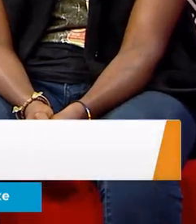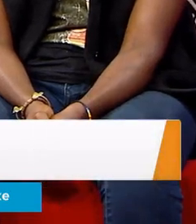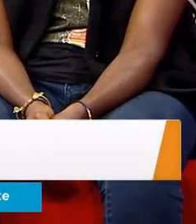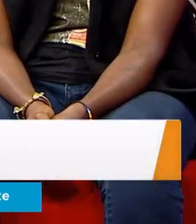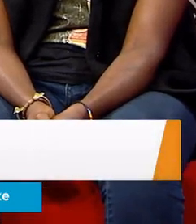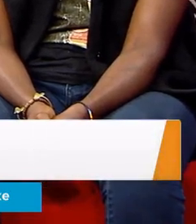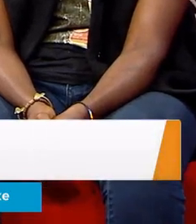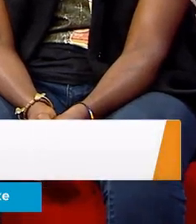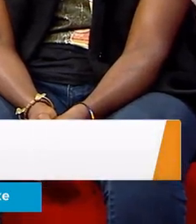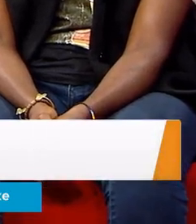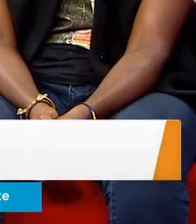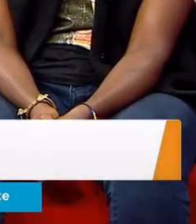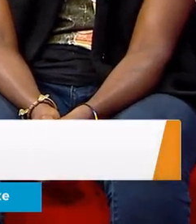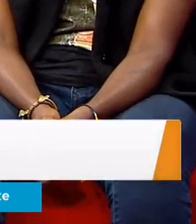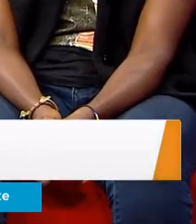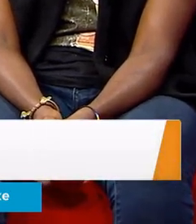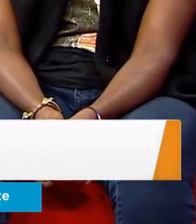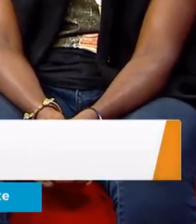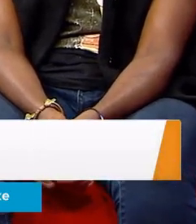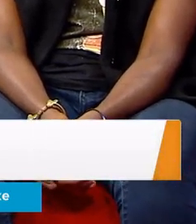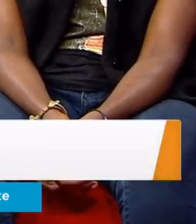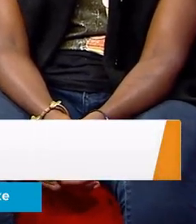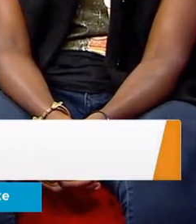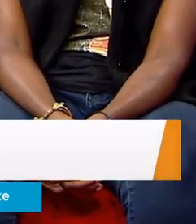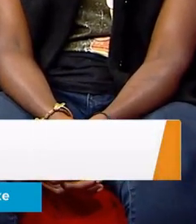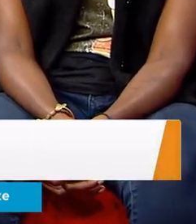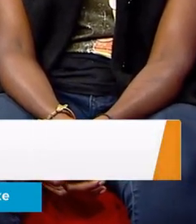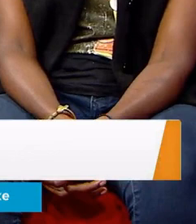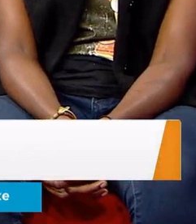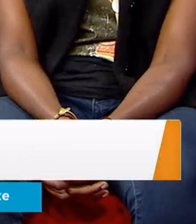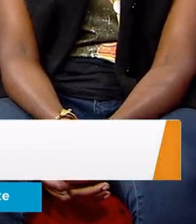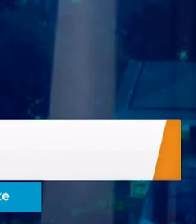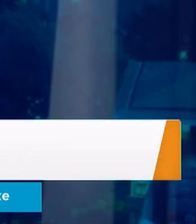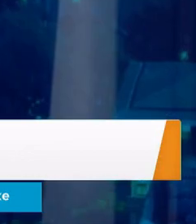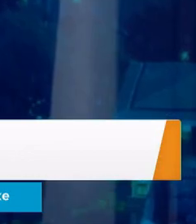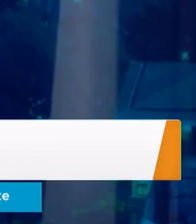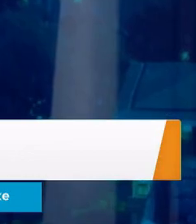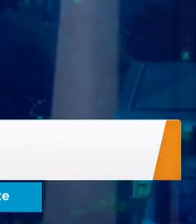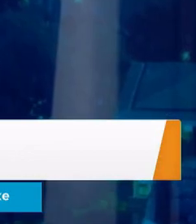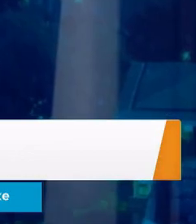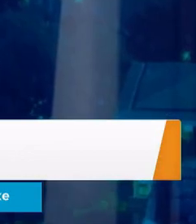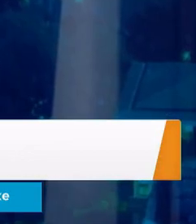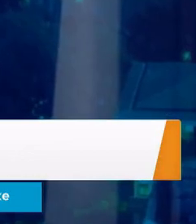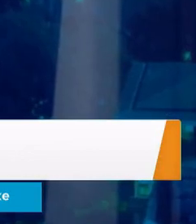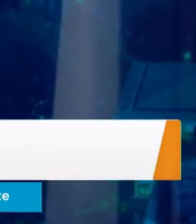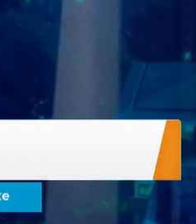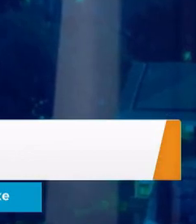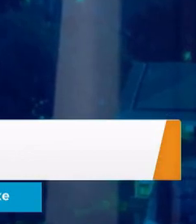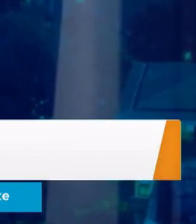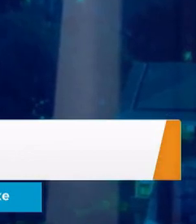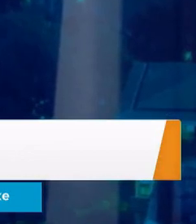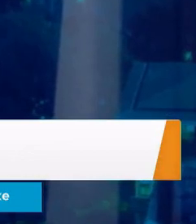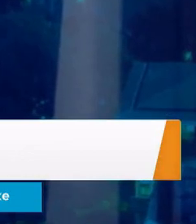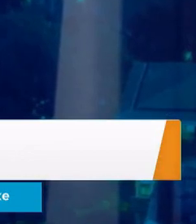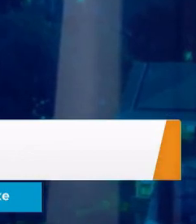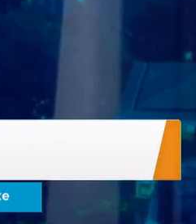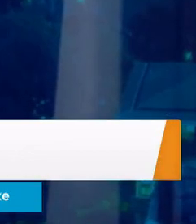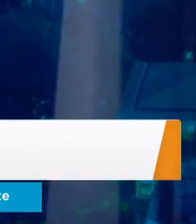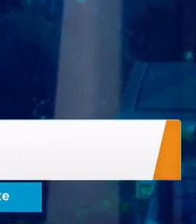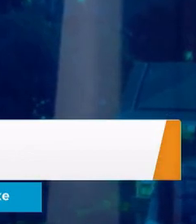certain aspects of just being a gentleman. Mm-hmm. Because one of the key things we learn from our fathers